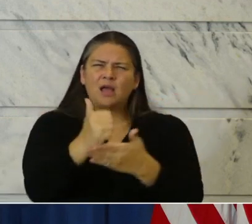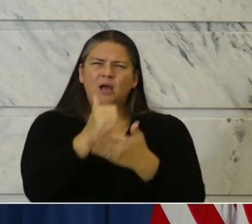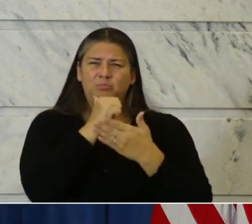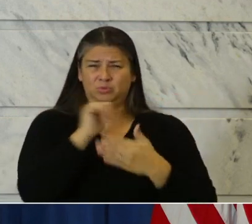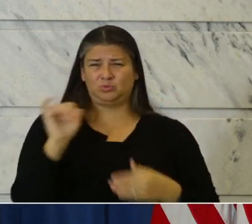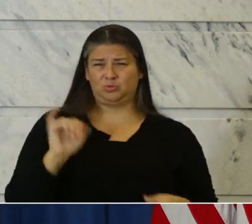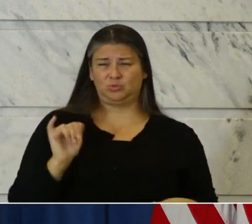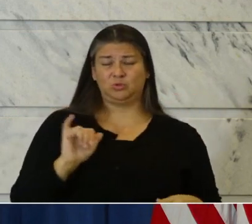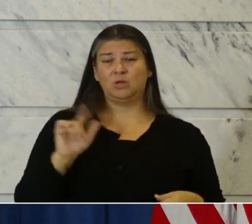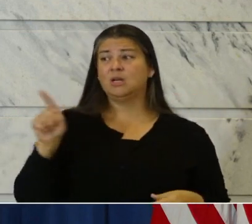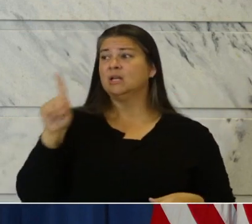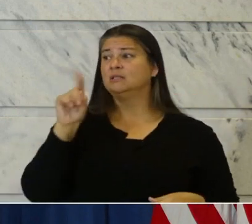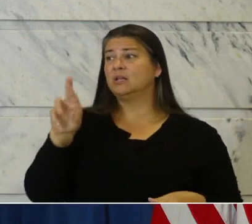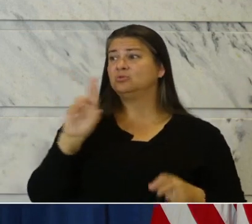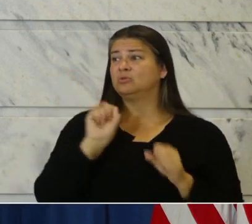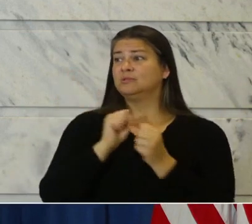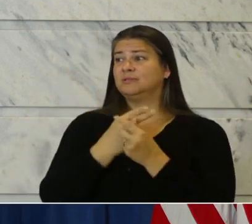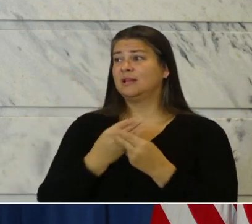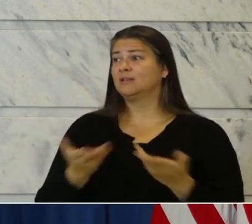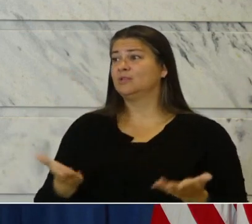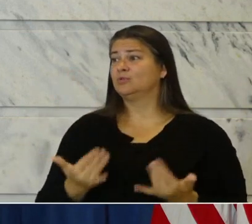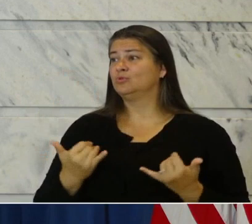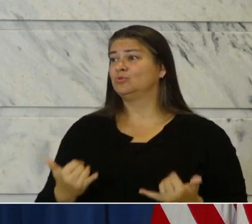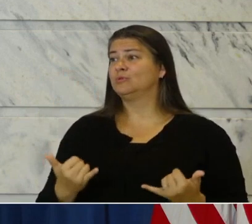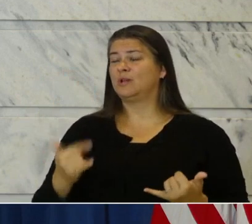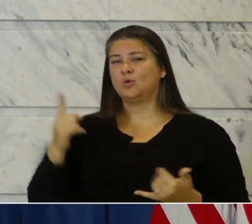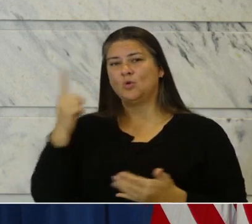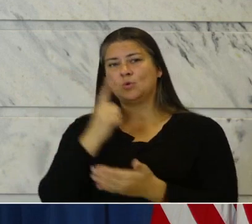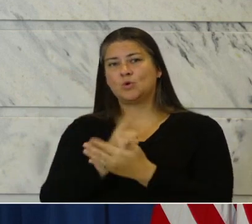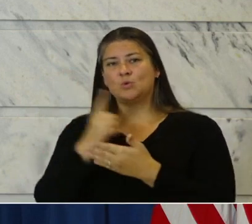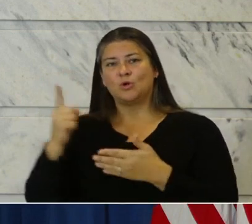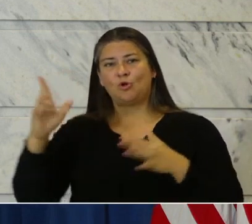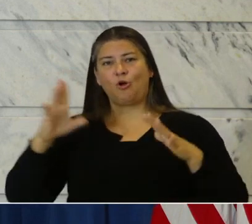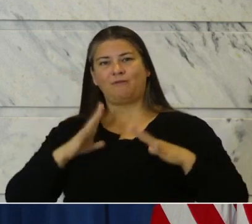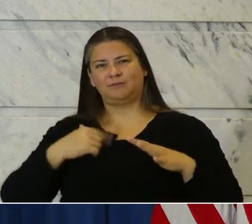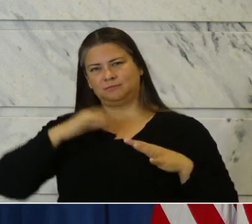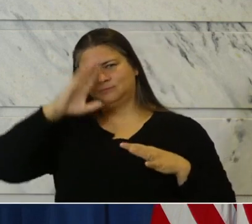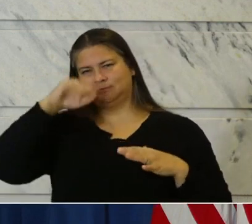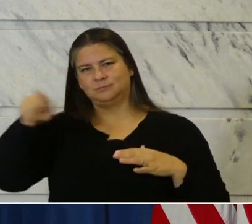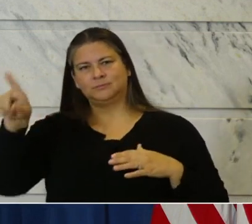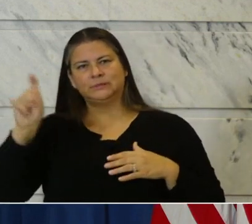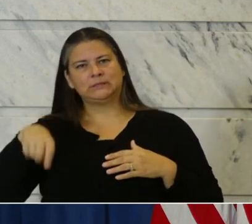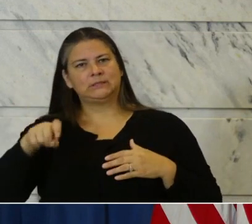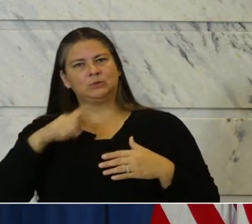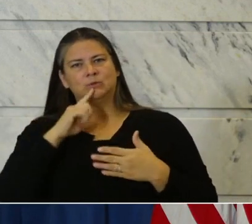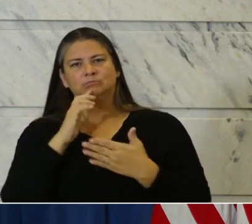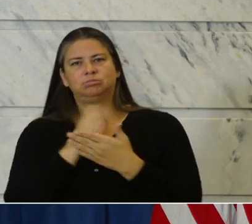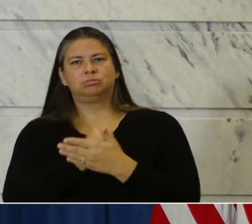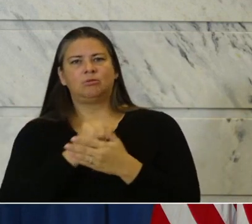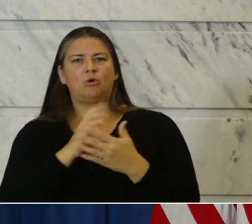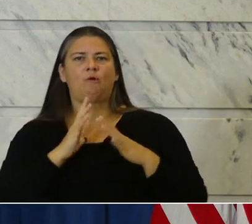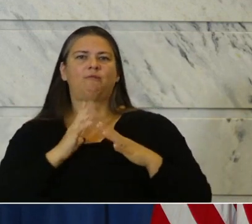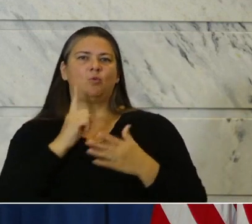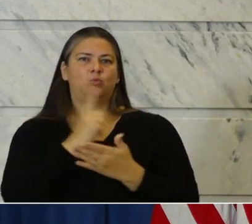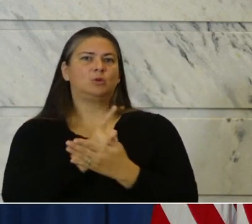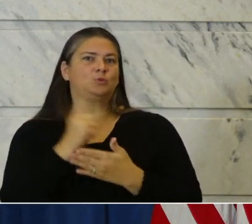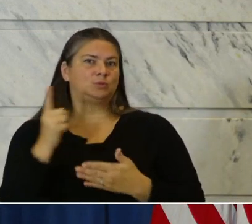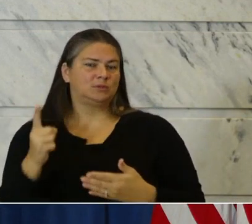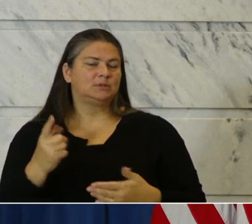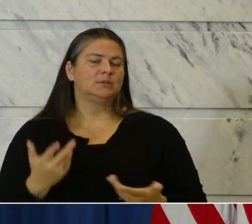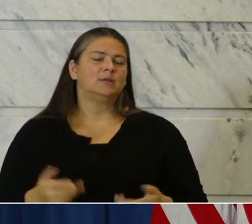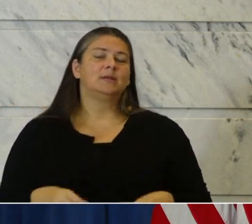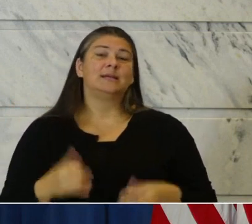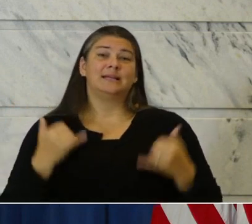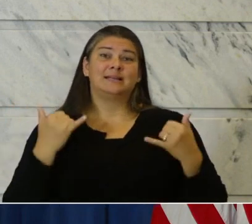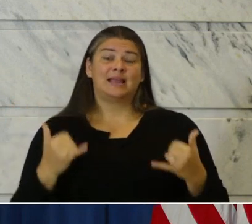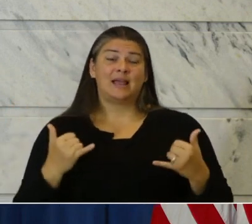who's back with us today after getting a week off, which I know was needed, will tell you that right now, moving